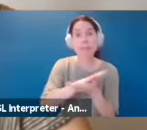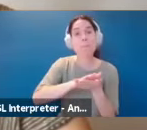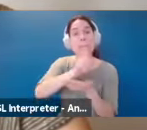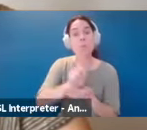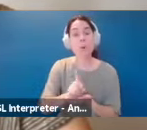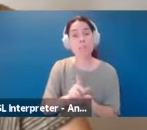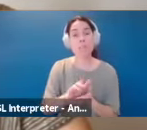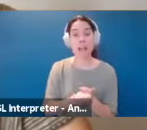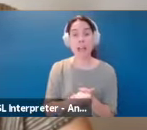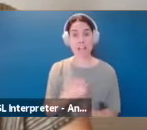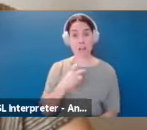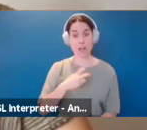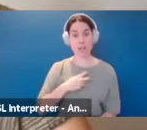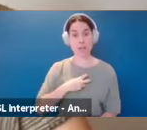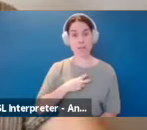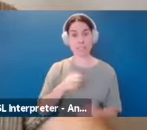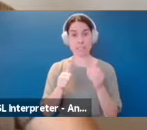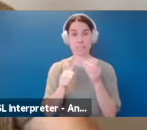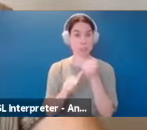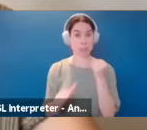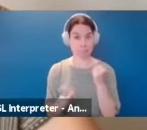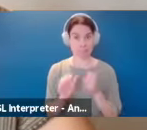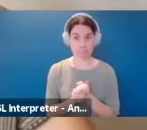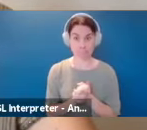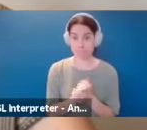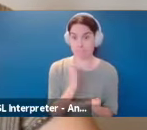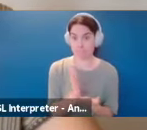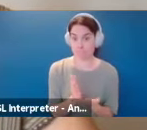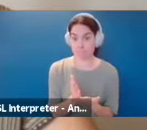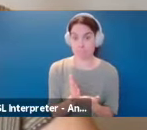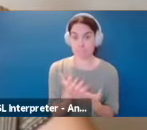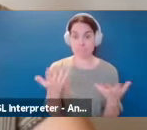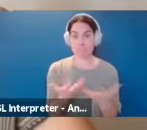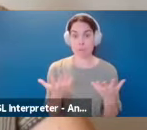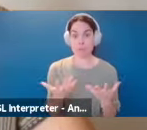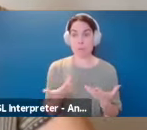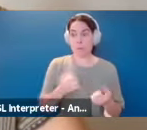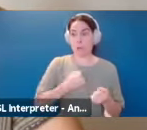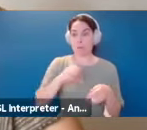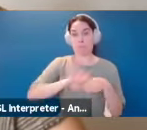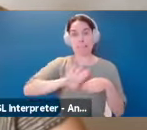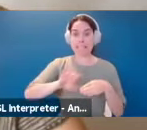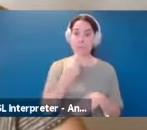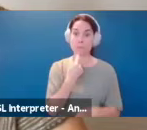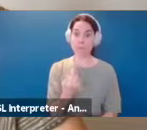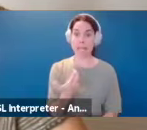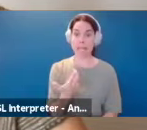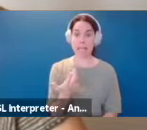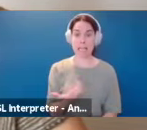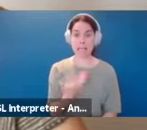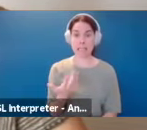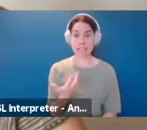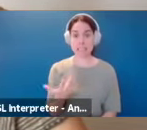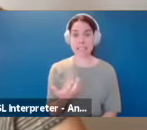that's showing up. And my praxis is to say yes despite that with forbearance and